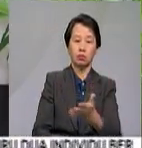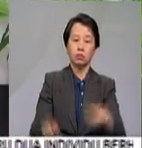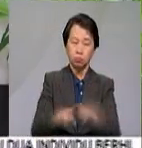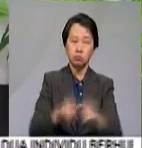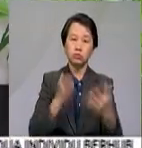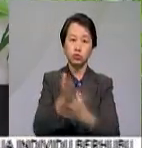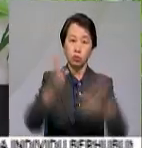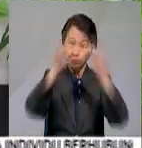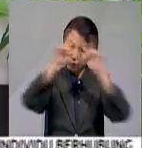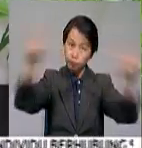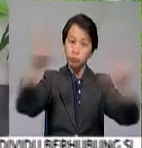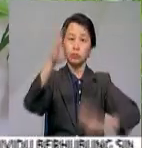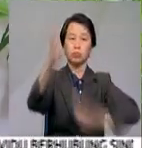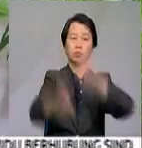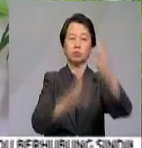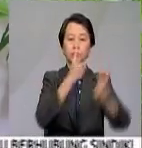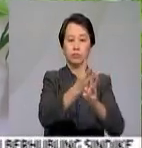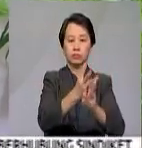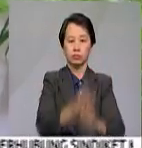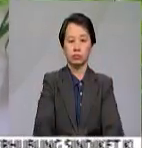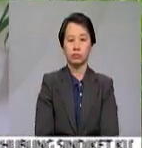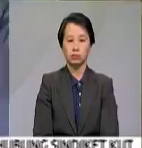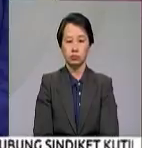through a peaceful way.